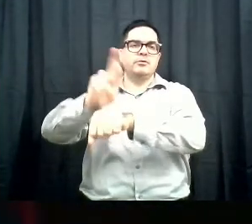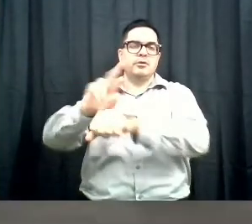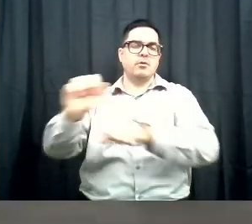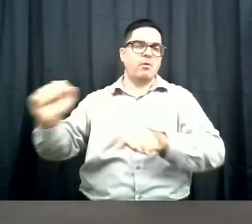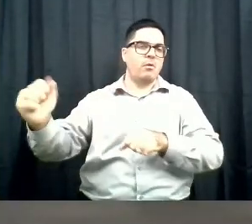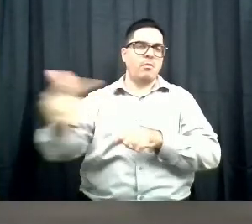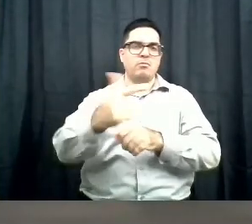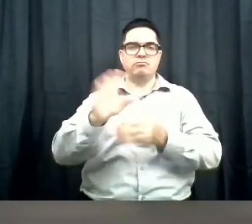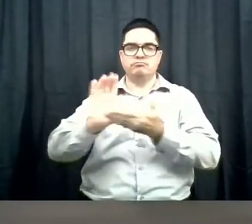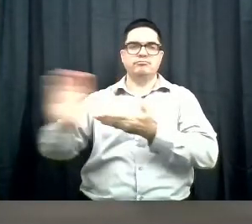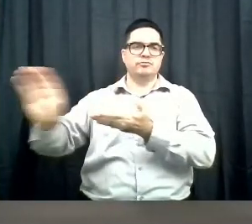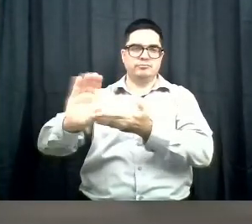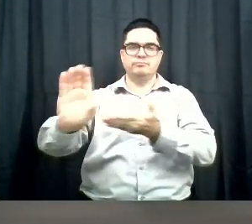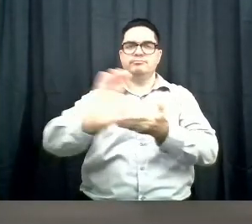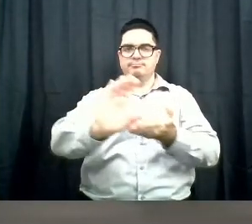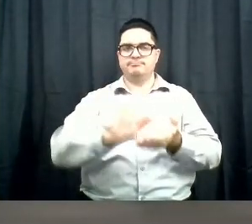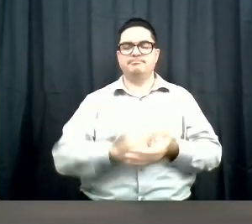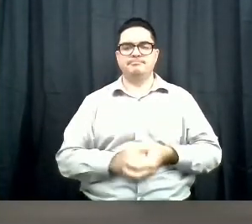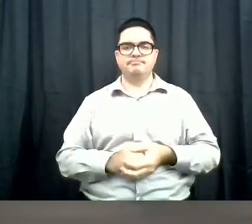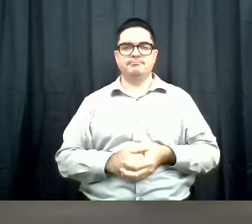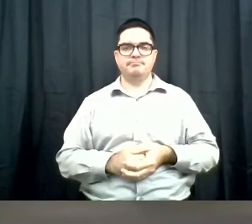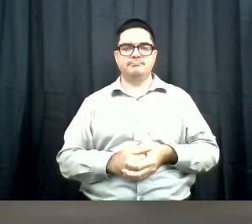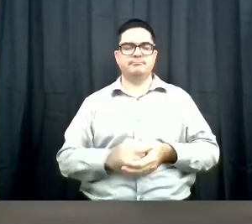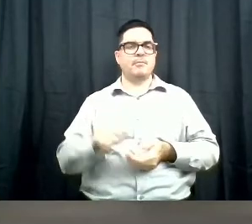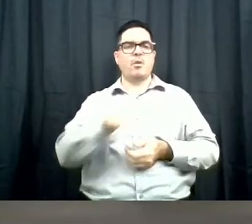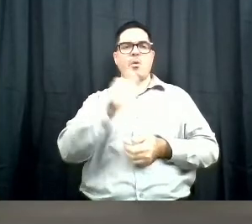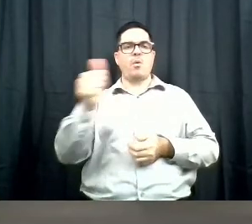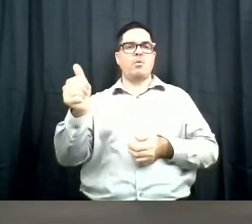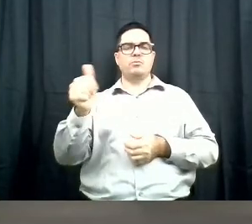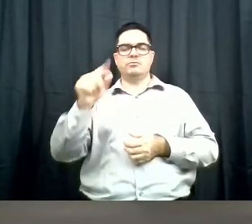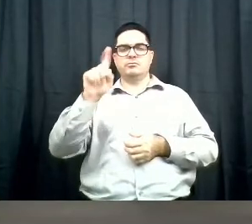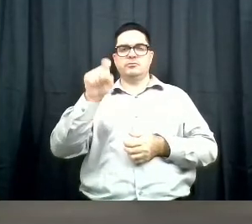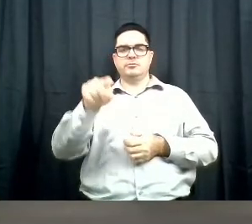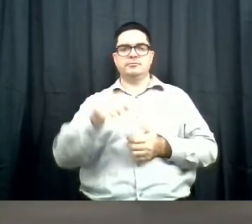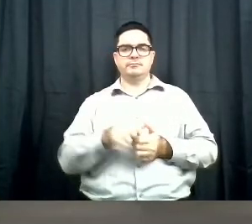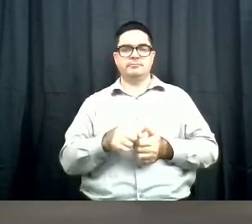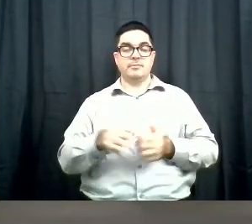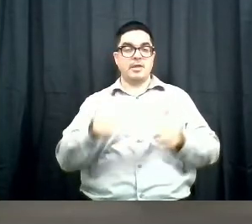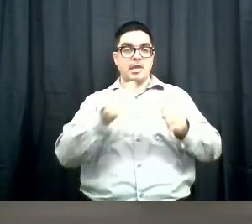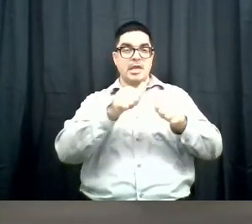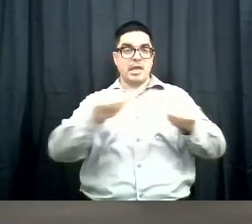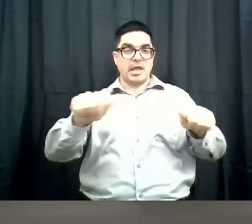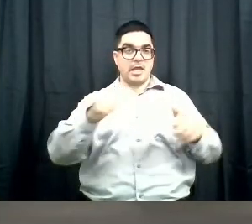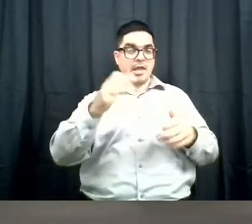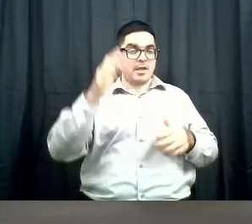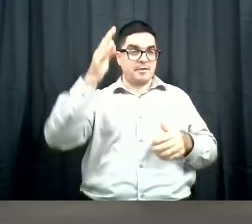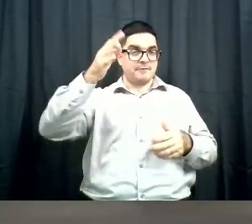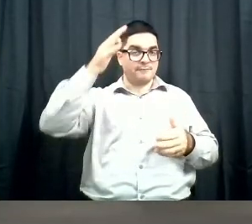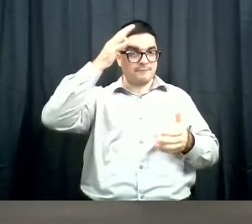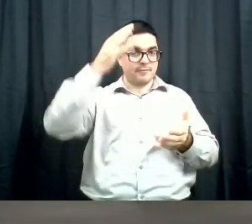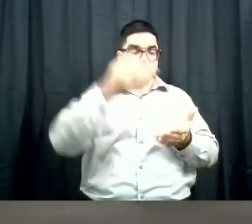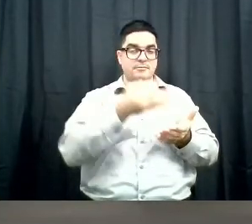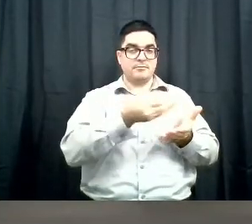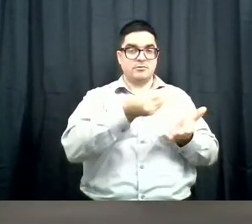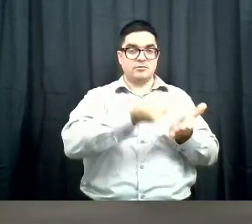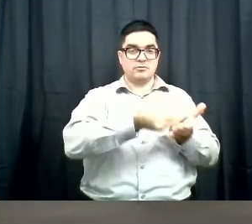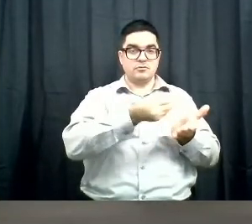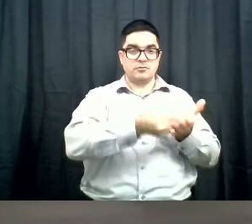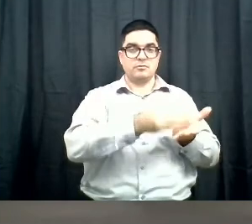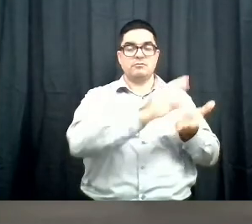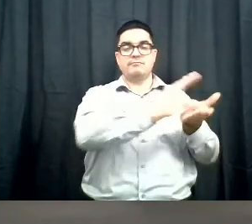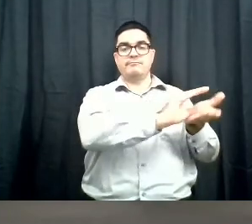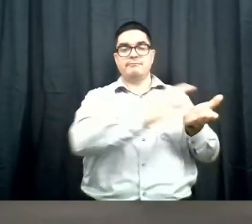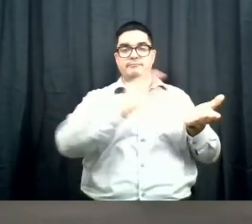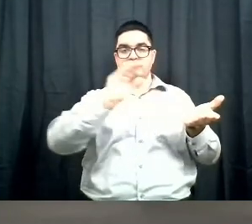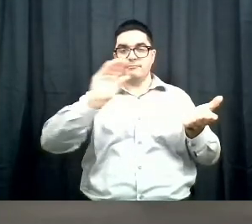Next question from Andrew Hennigan, Esquire. Were any federal funds, including any funds associated with or derived from Puerto